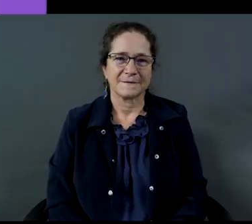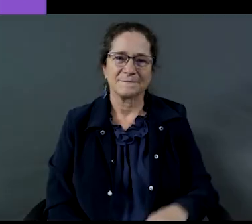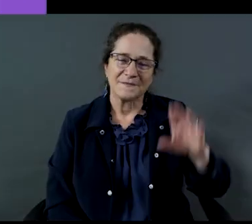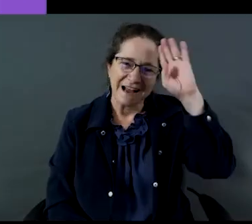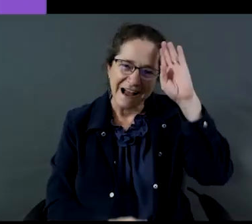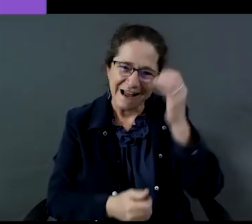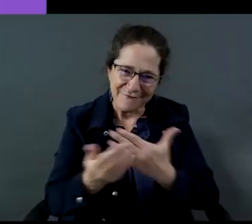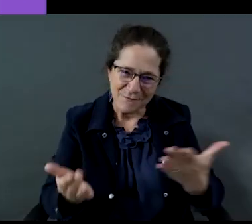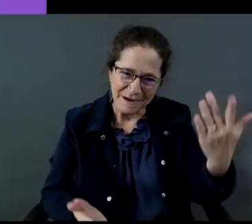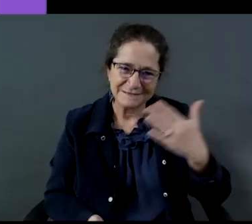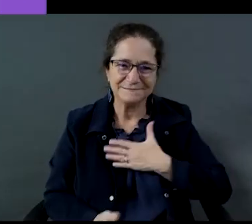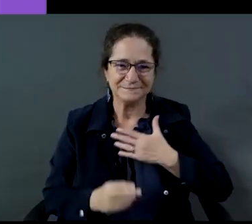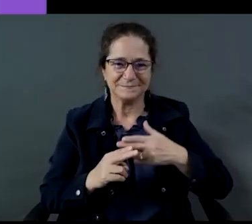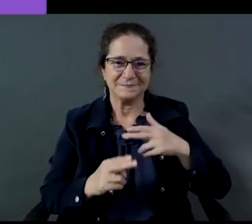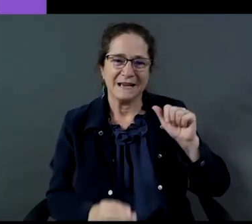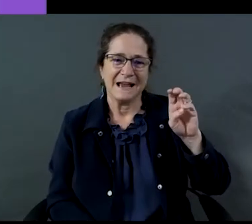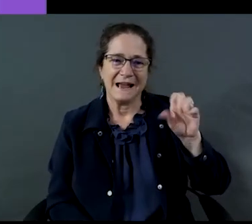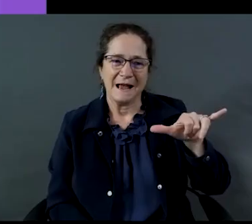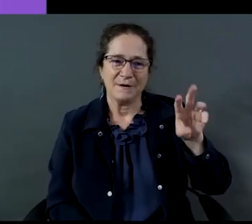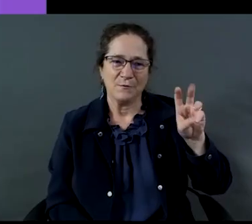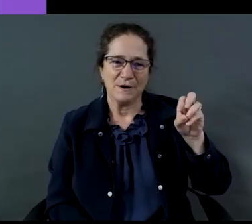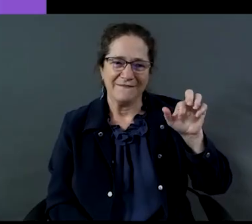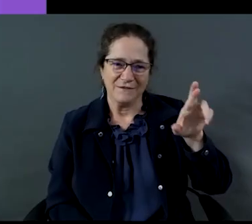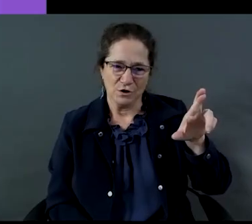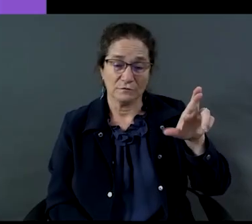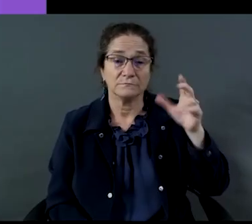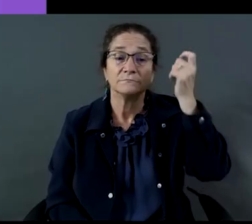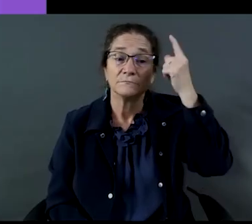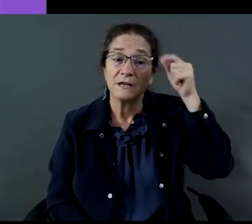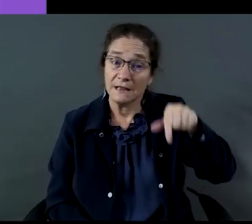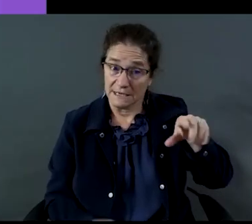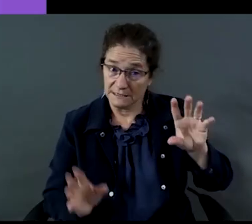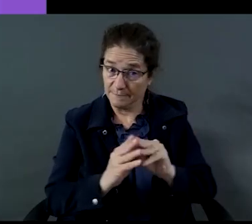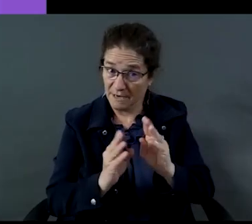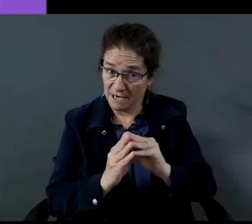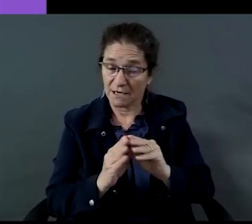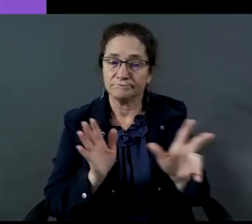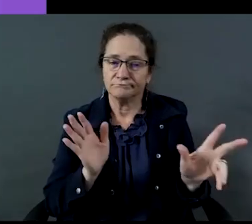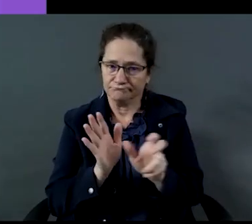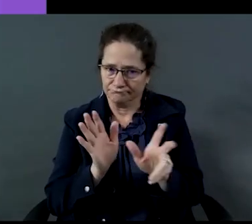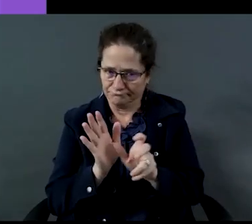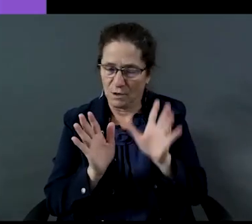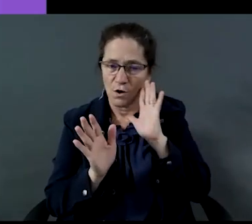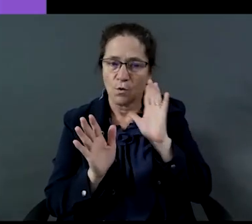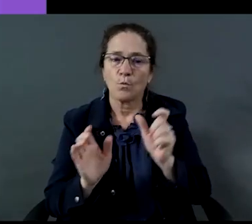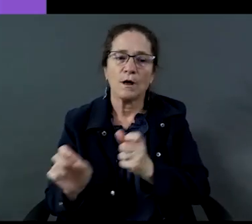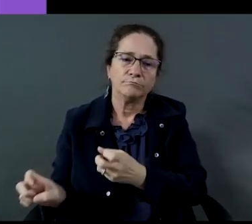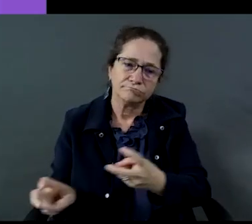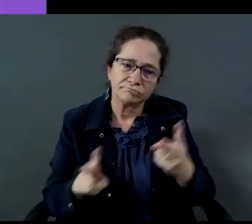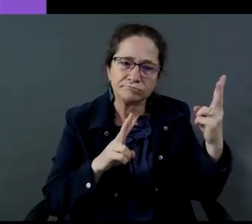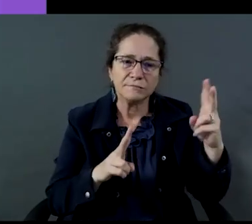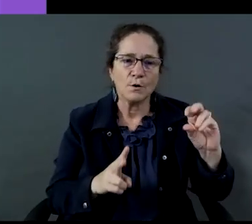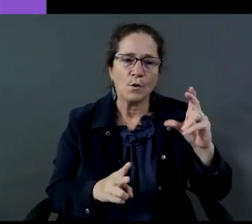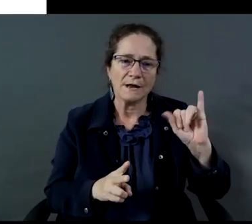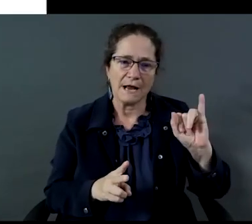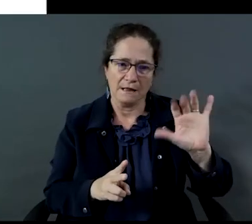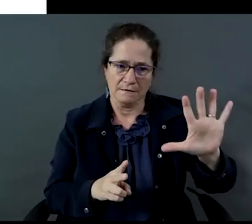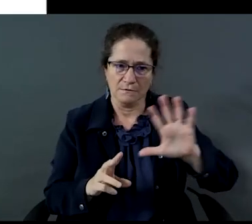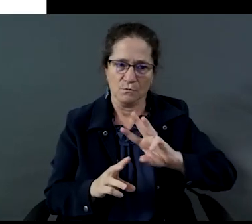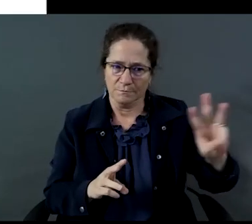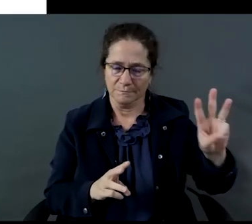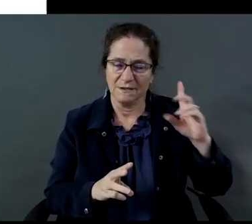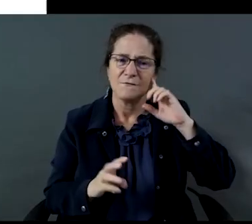everyone, my name is Abby Weaver, and this meeting is being recorded and will be posted on OCALI's website for educational purposes.